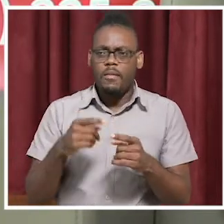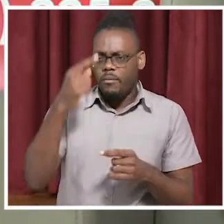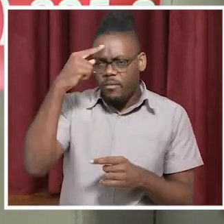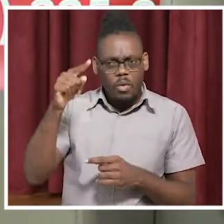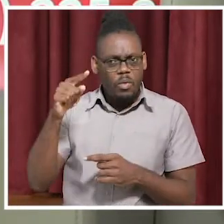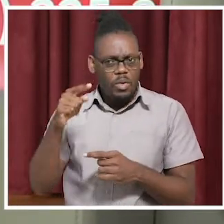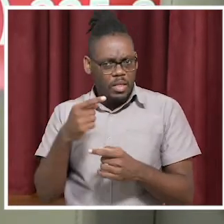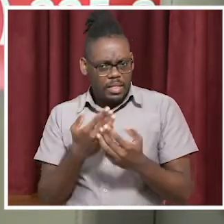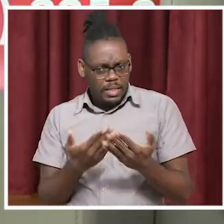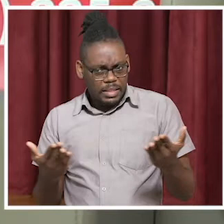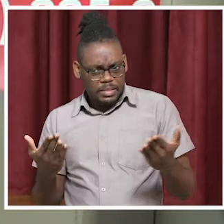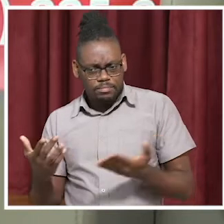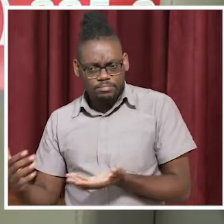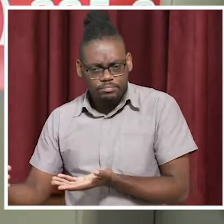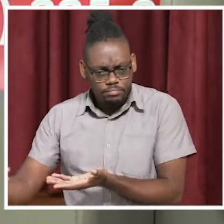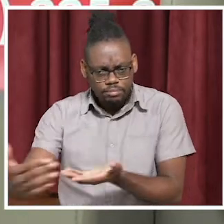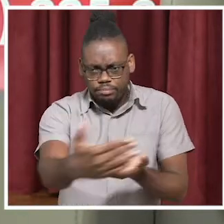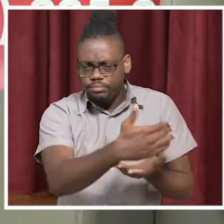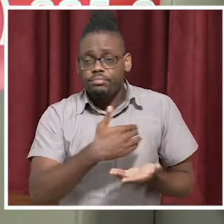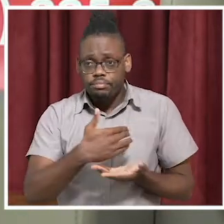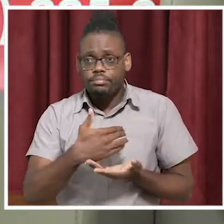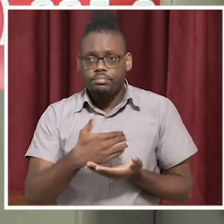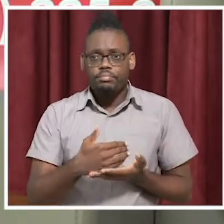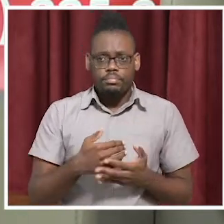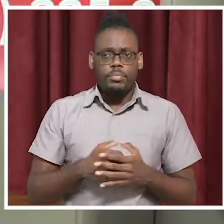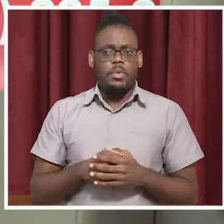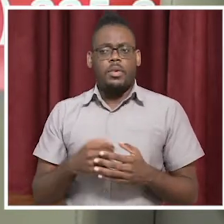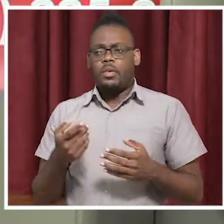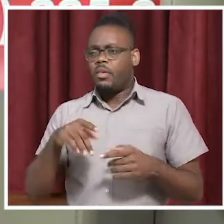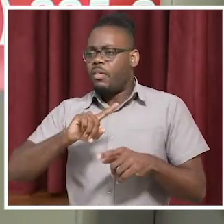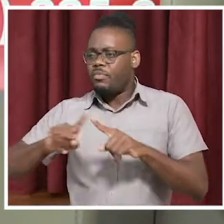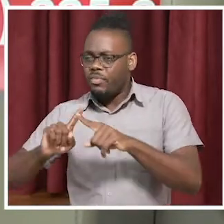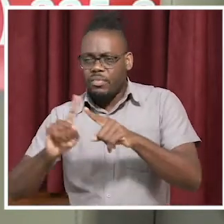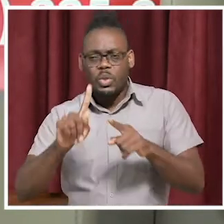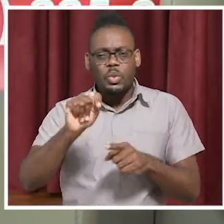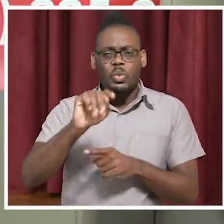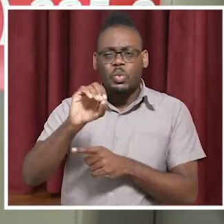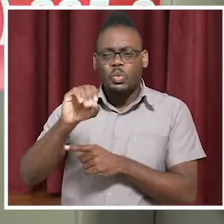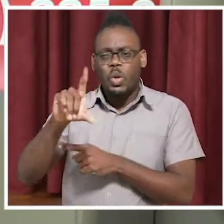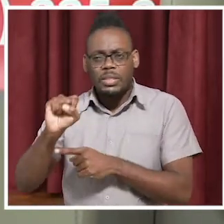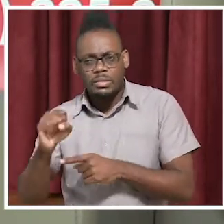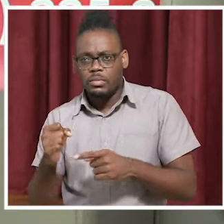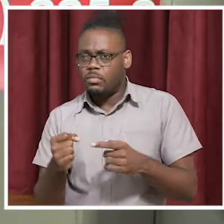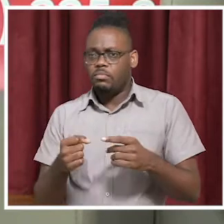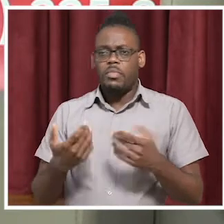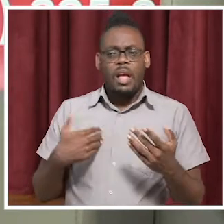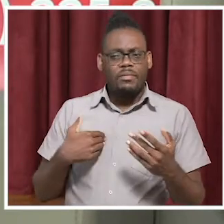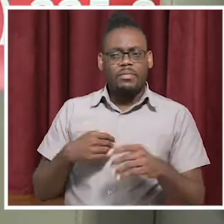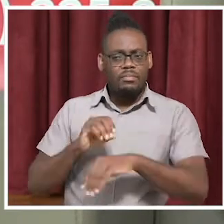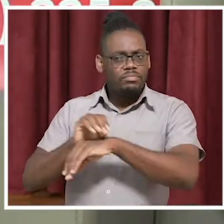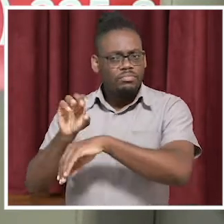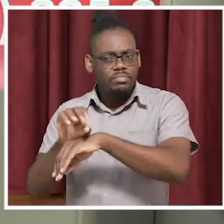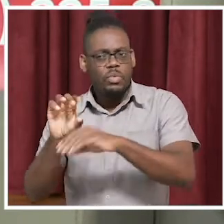to now source labor to complete their projects. Okay, so it's a bit of a helping hand that we really give to the